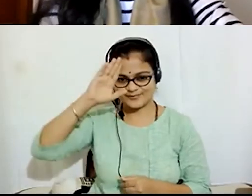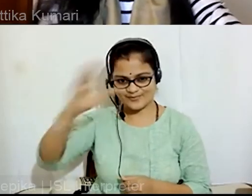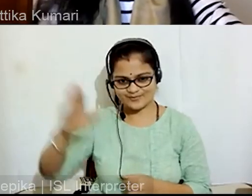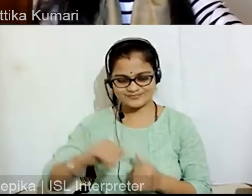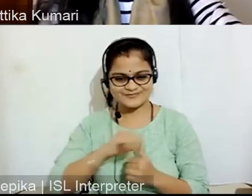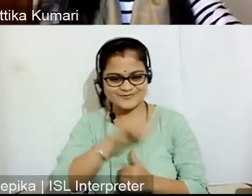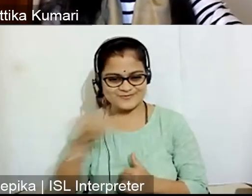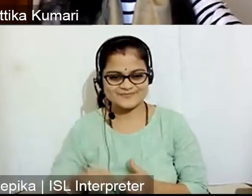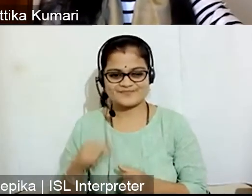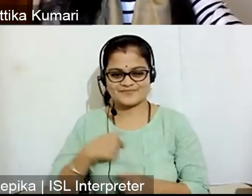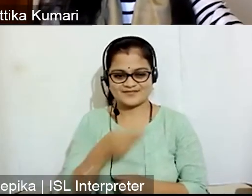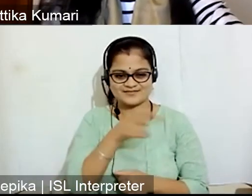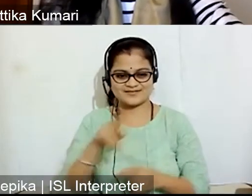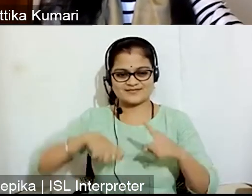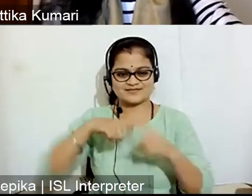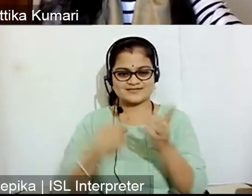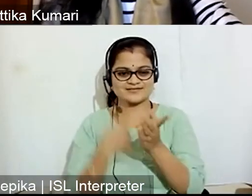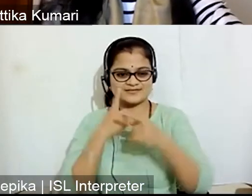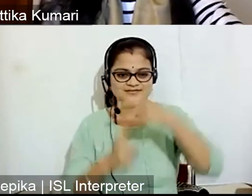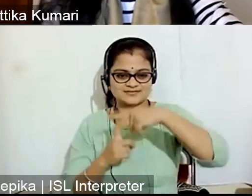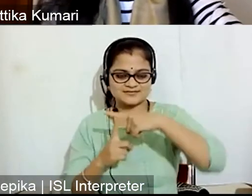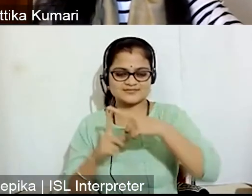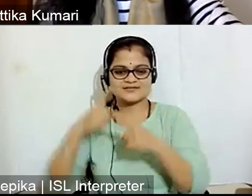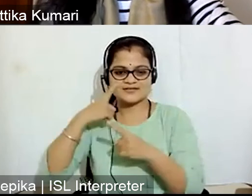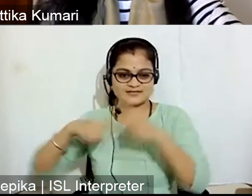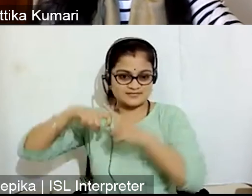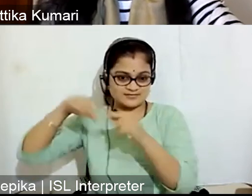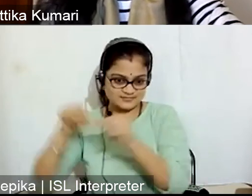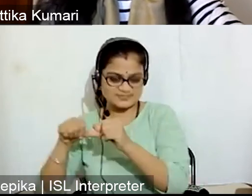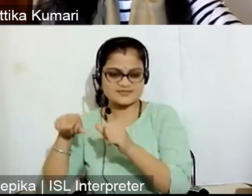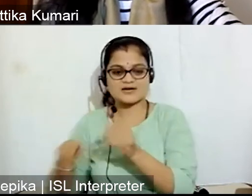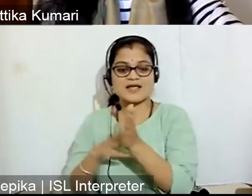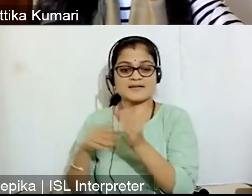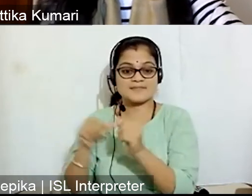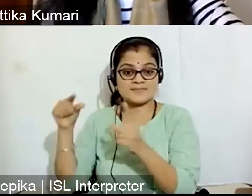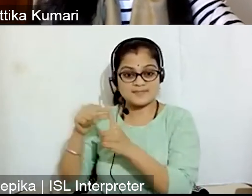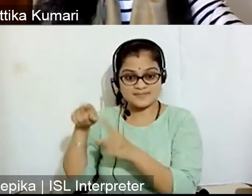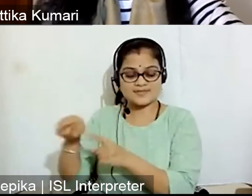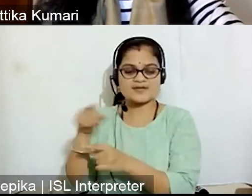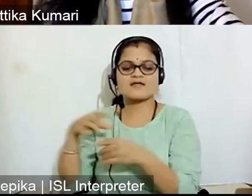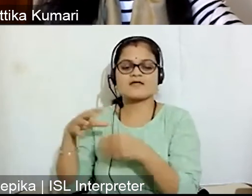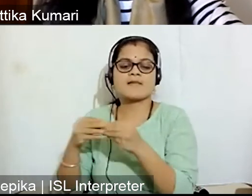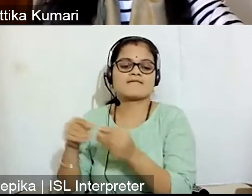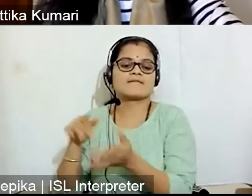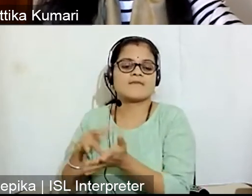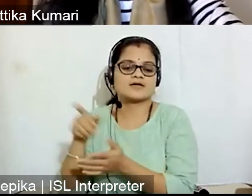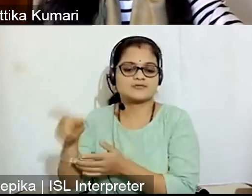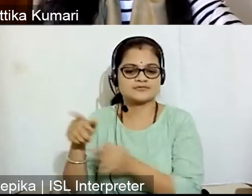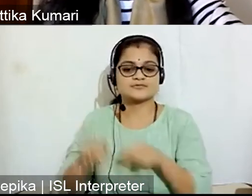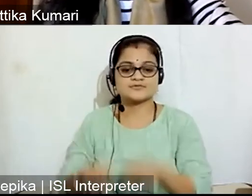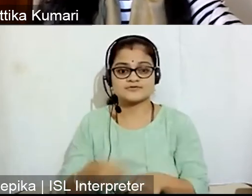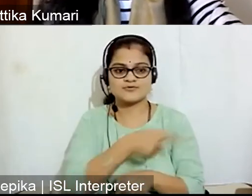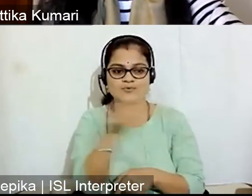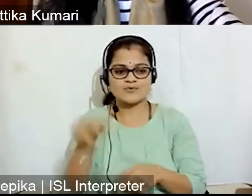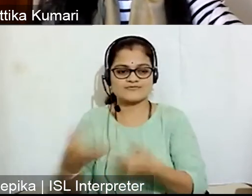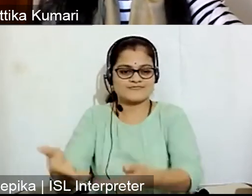everyone. I am Kritika Kumari, digital editor at the Museum of Art and Photography, Bengaluru, and it is my pleasure to welcome you